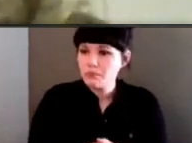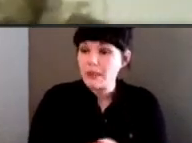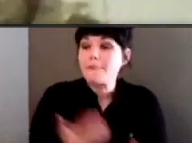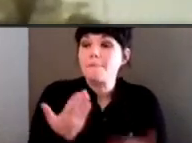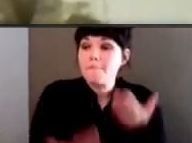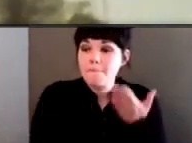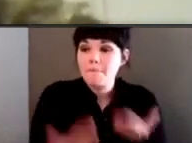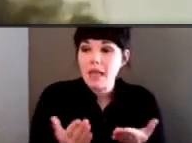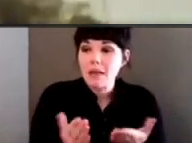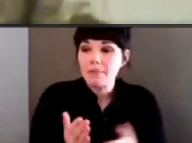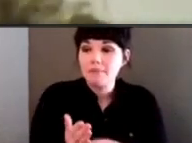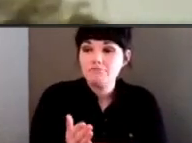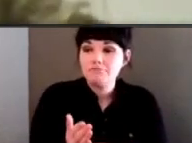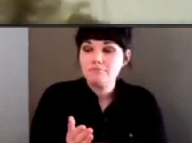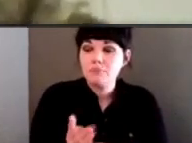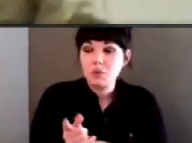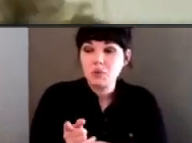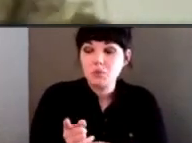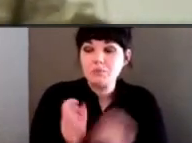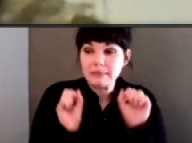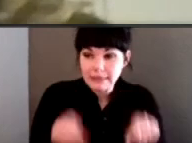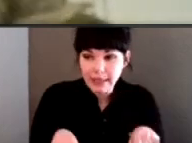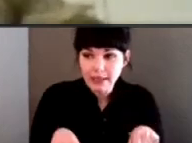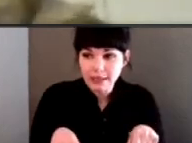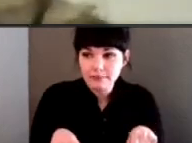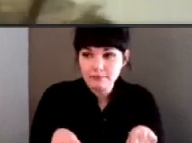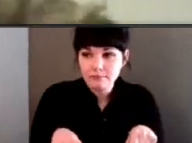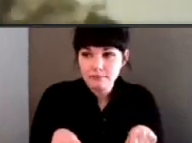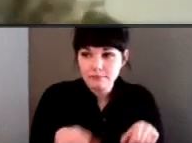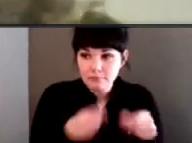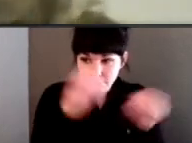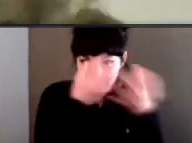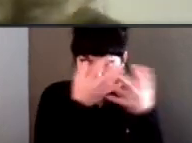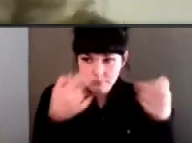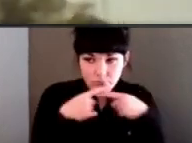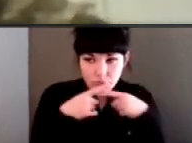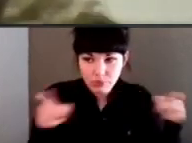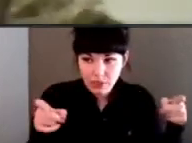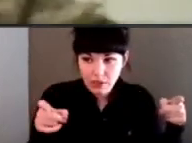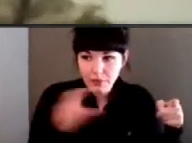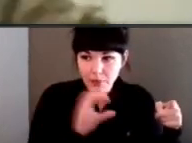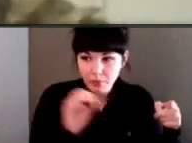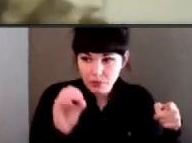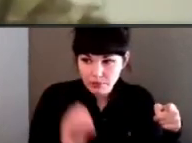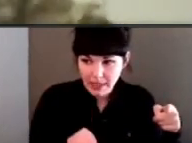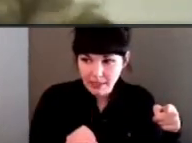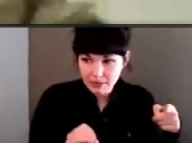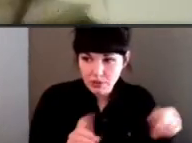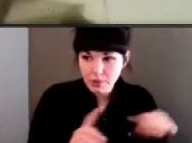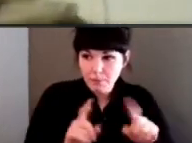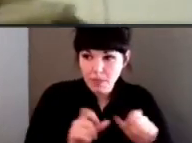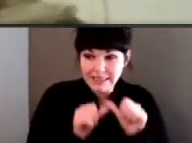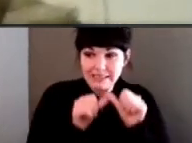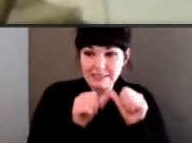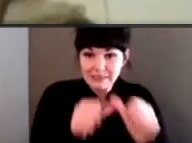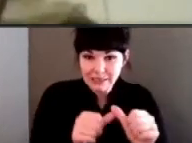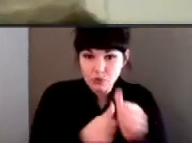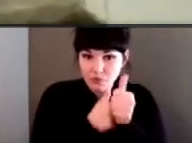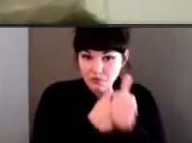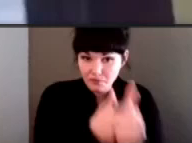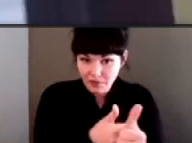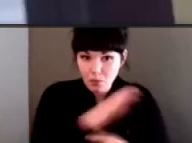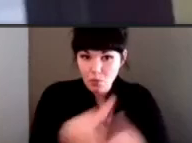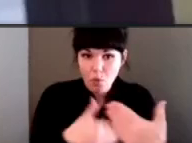the safety protocol is what I'm hearing. And that's what we're going to keep on doing regardless of where we're at with vaccinations.